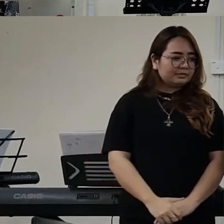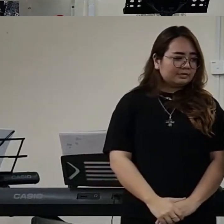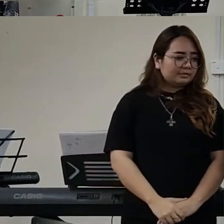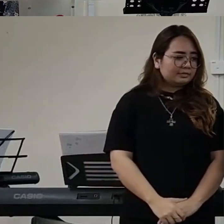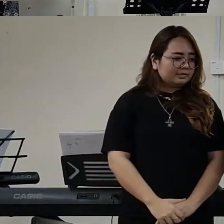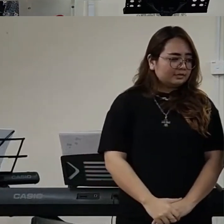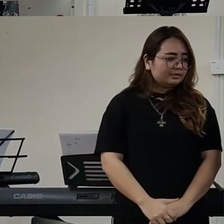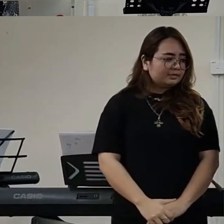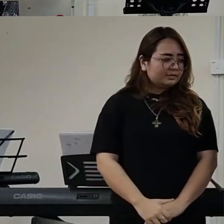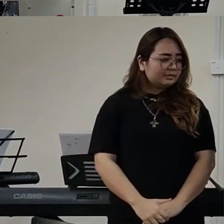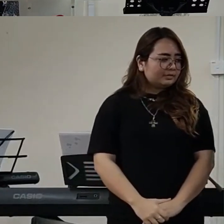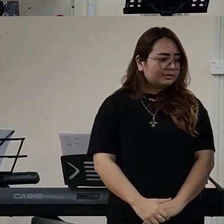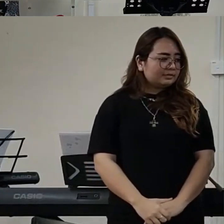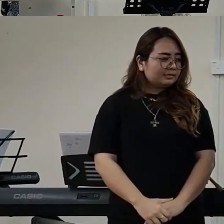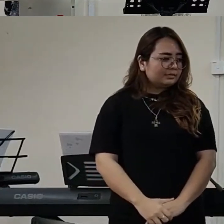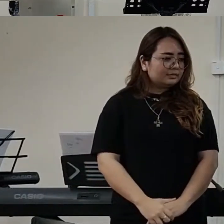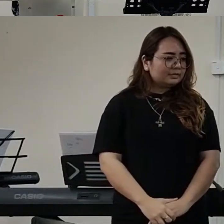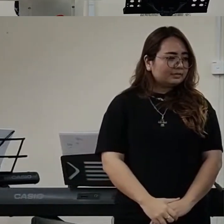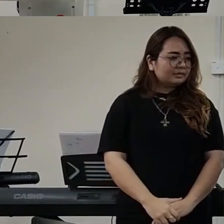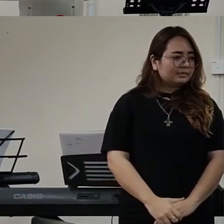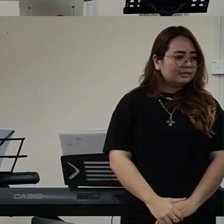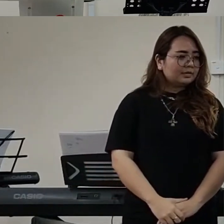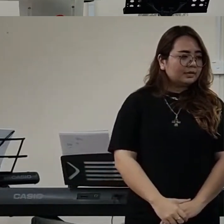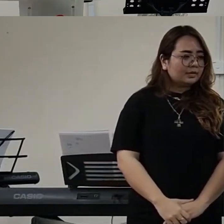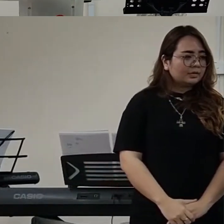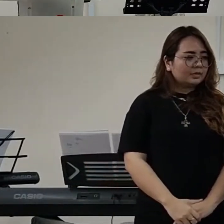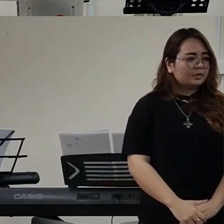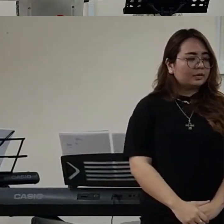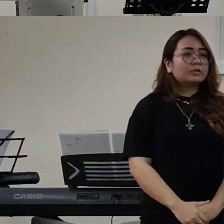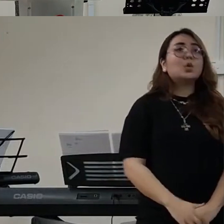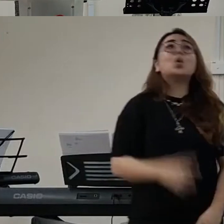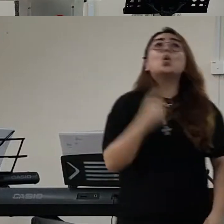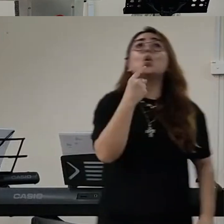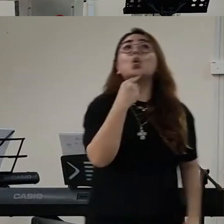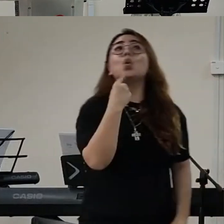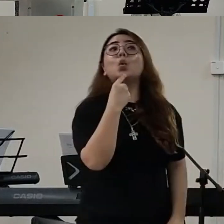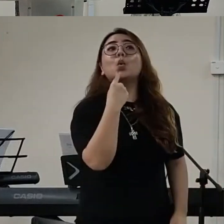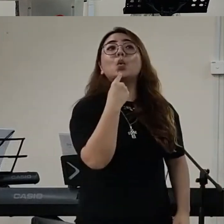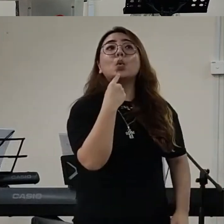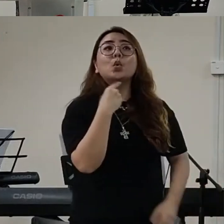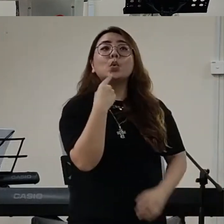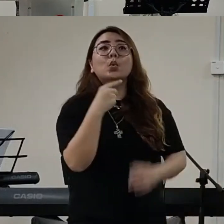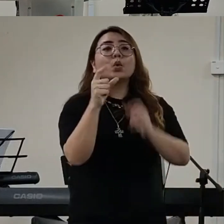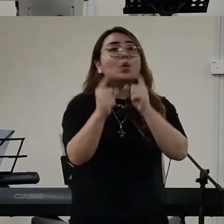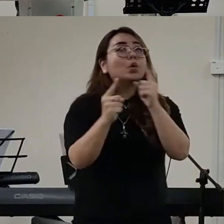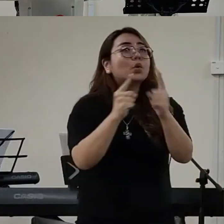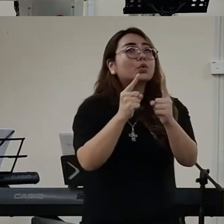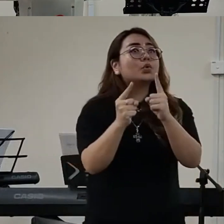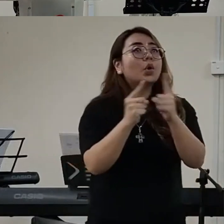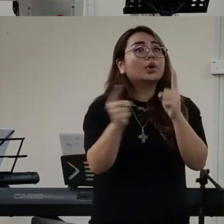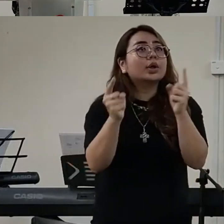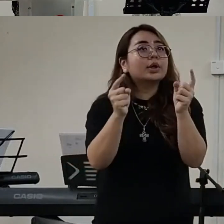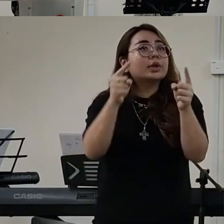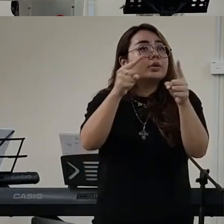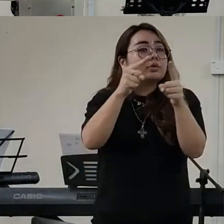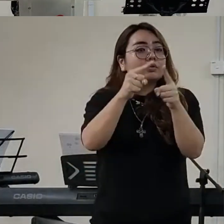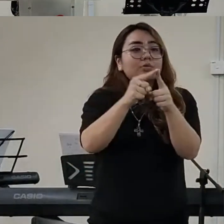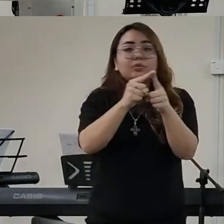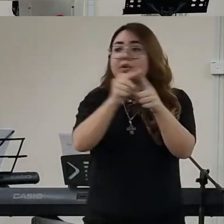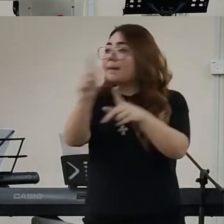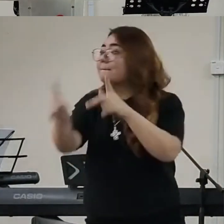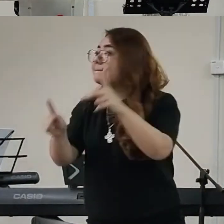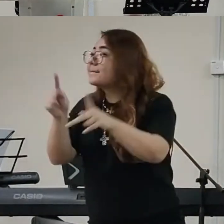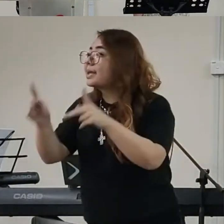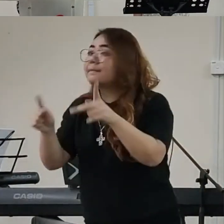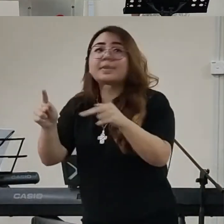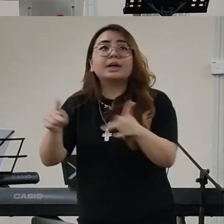the introduction, verse 1 of this chapter, you can see who is actually talking to the people. It's not a trick question. Who is talking to